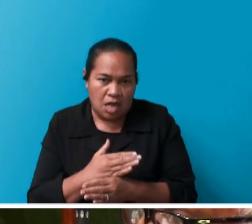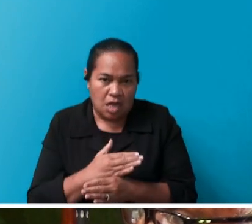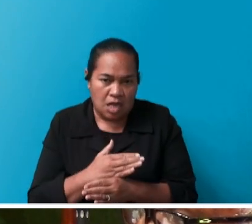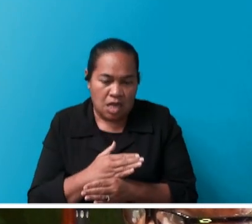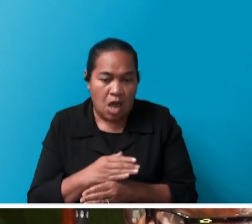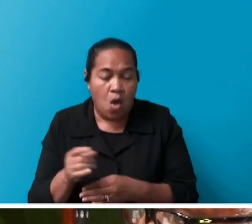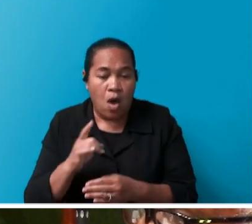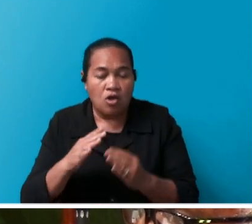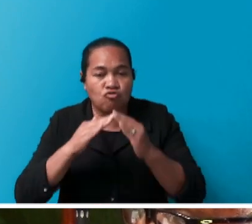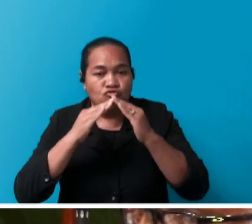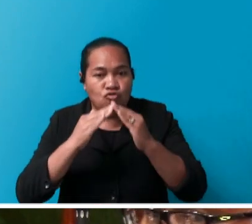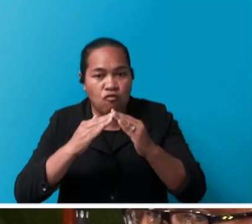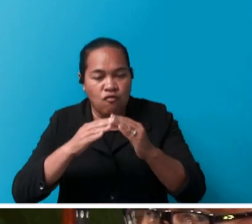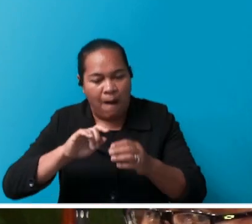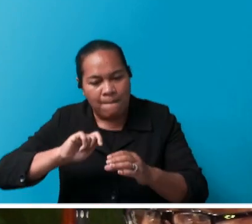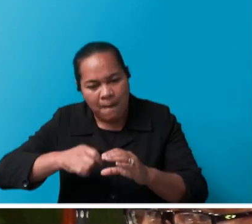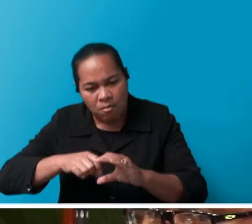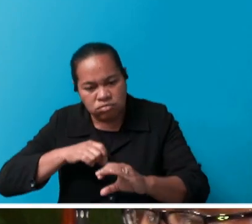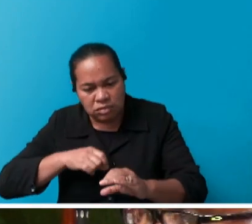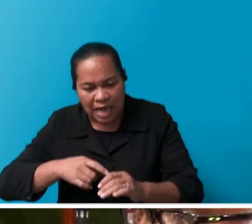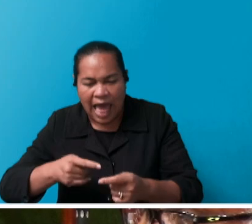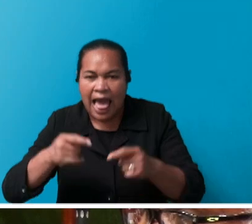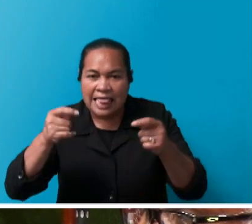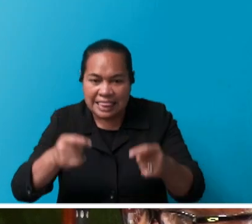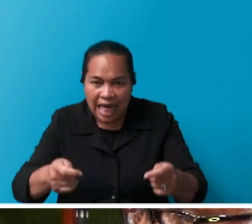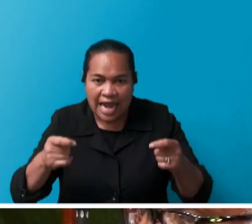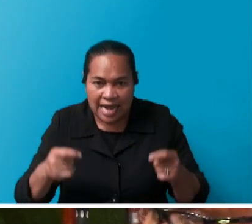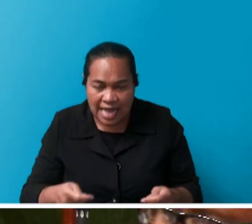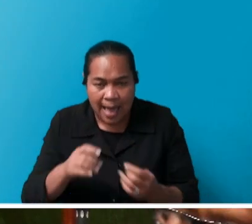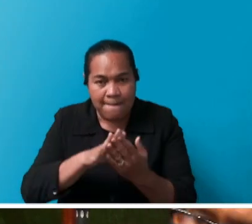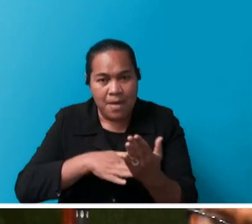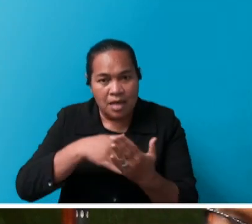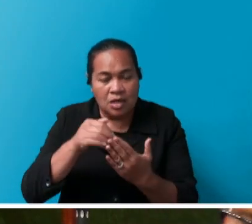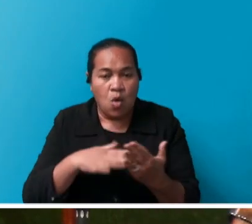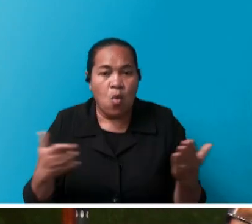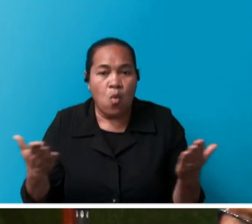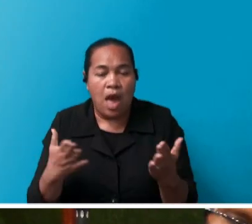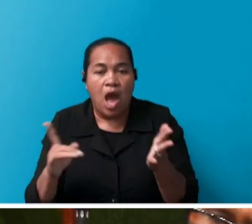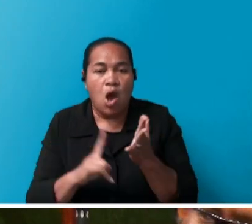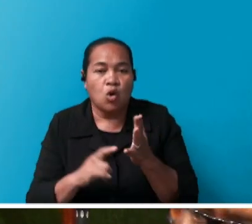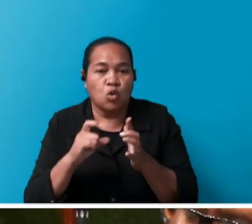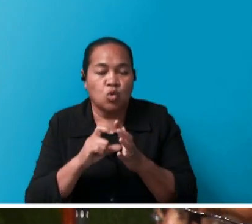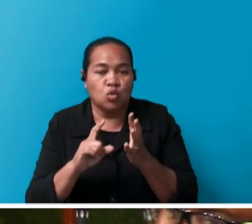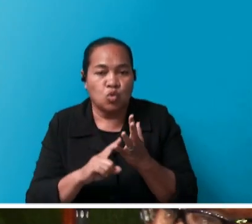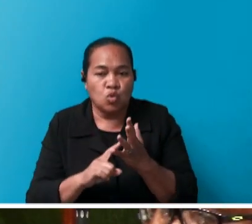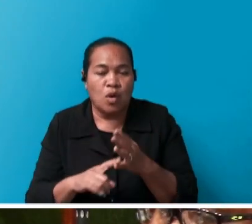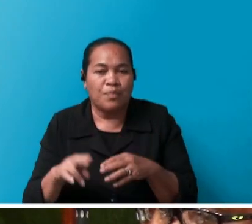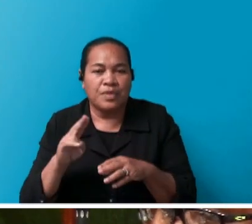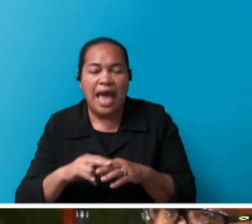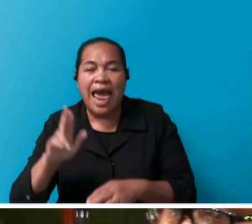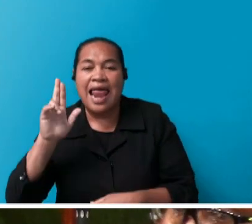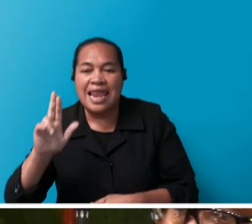the roofing, plumbing, and tiling, and painting work at Ondo Nursing Station, Fulanga, Ongea,